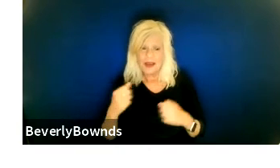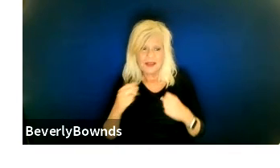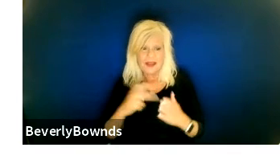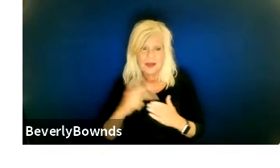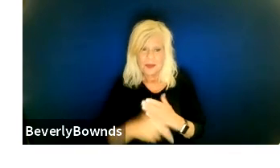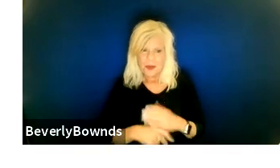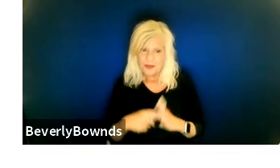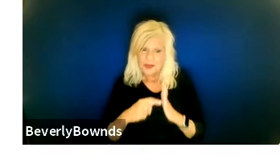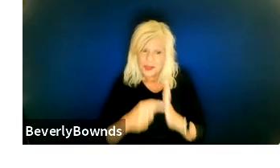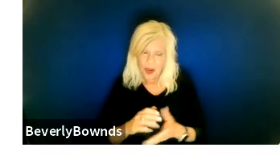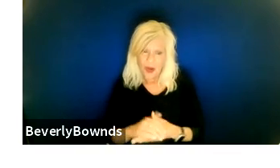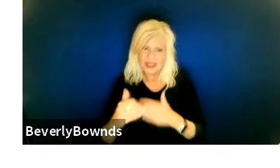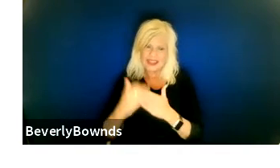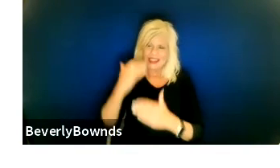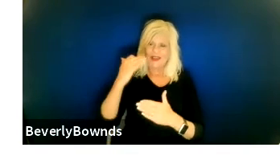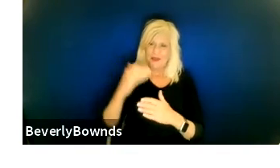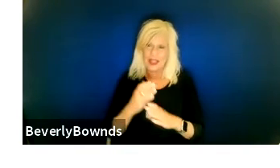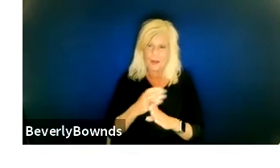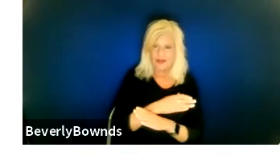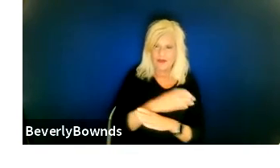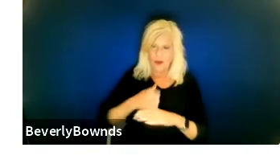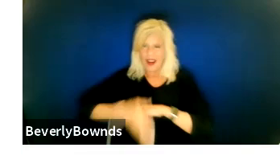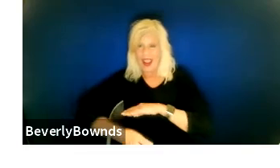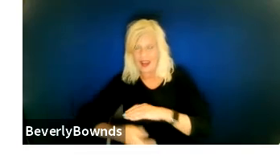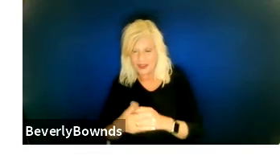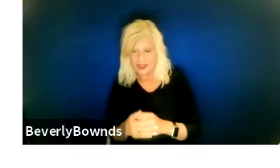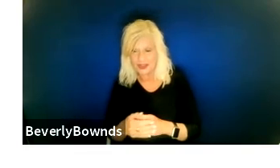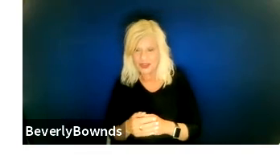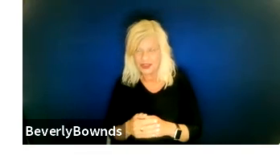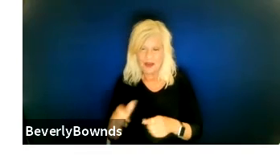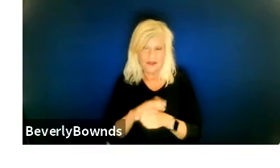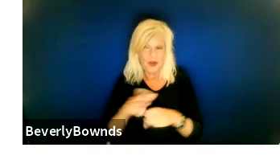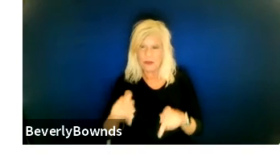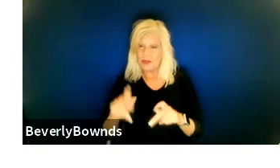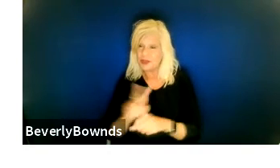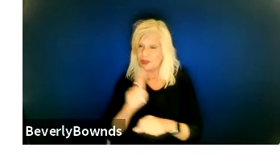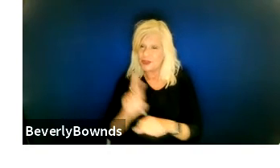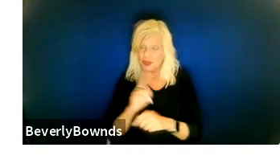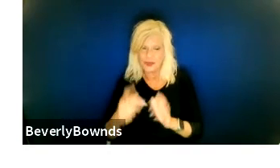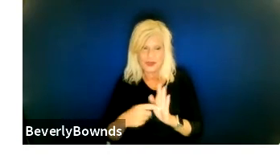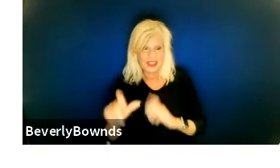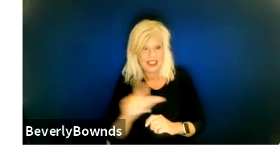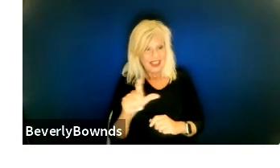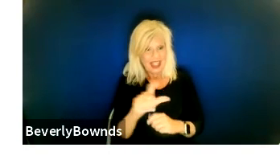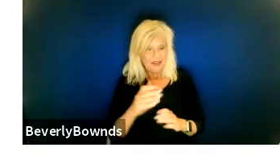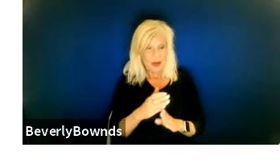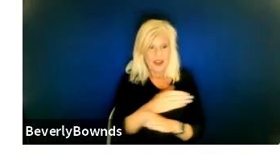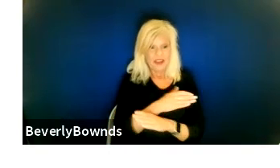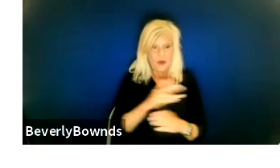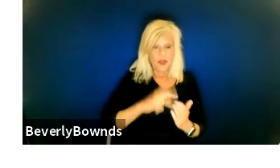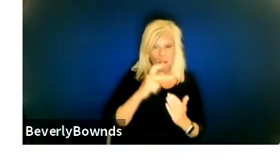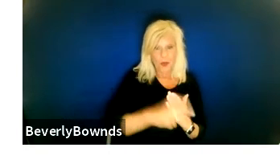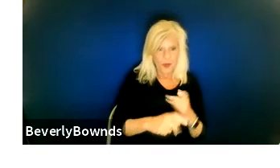program that she sent me this pre and post pictures I did not request, and she gave me full permission to use. Left is the picture of him before the